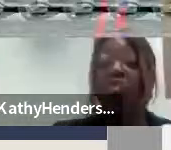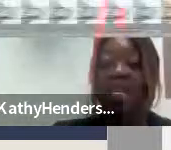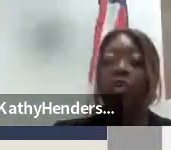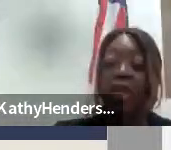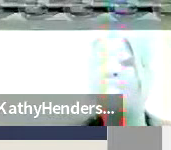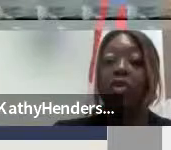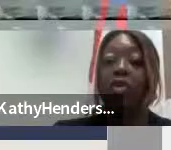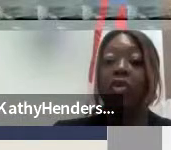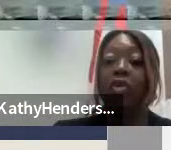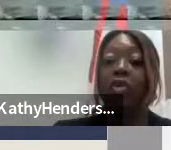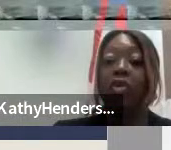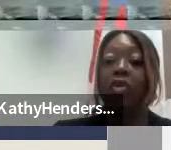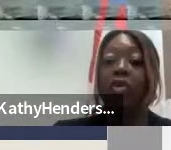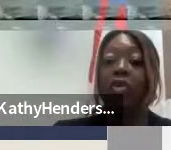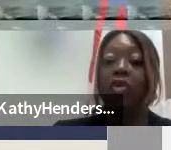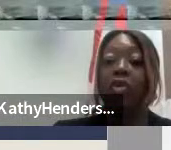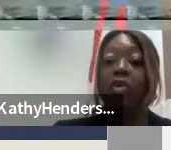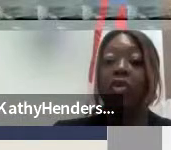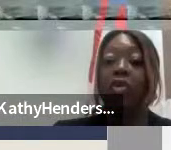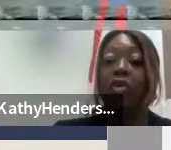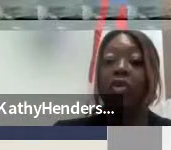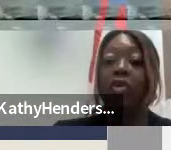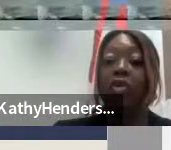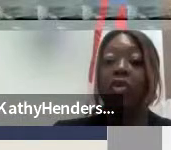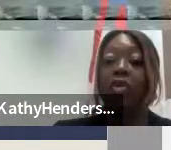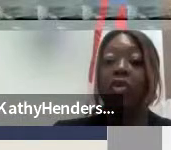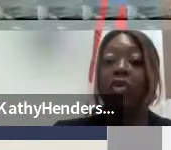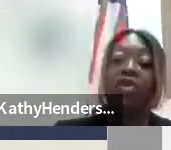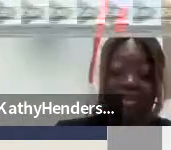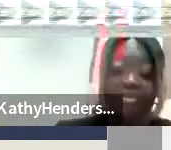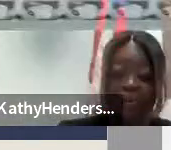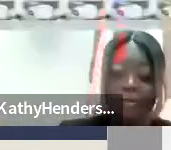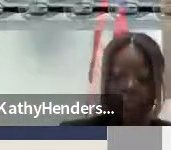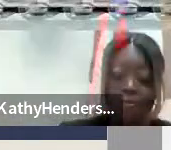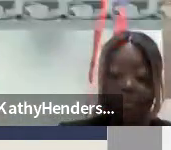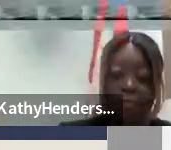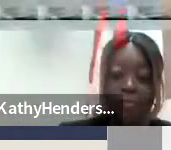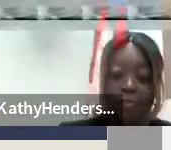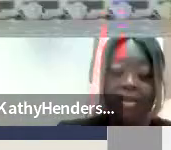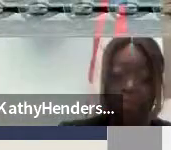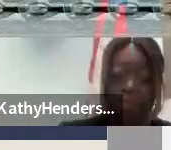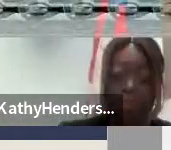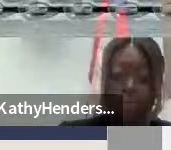the block, the way you interact with the street. It's too massive.